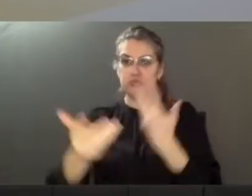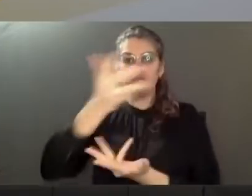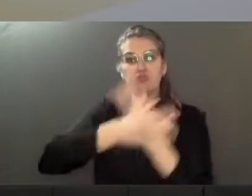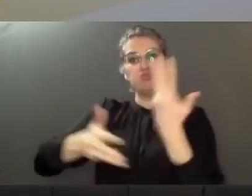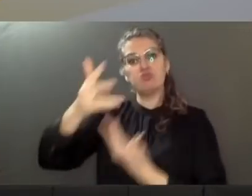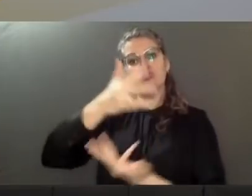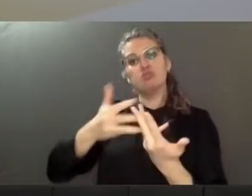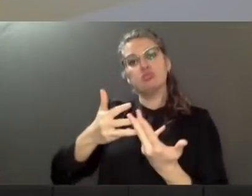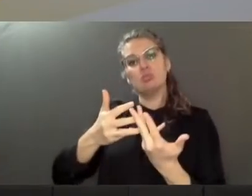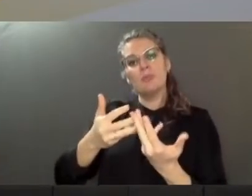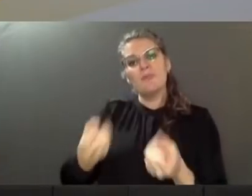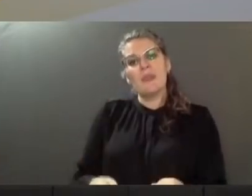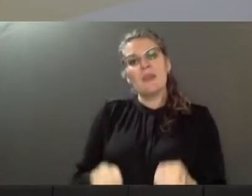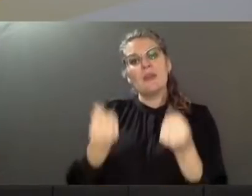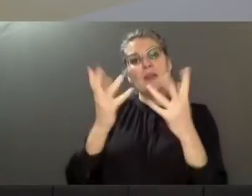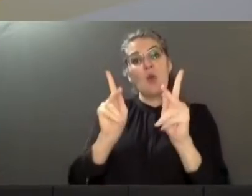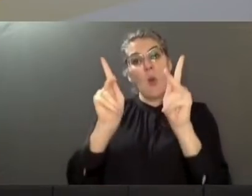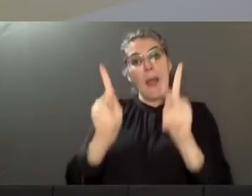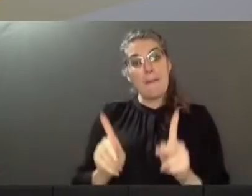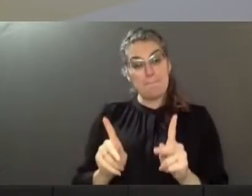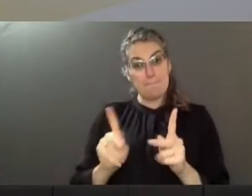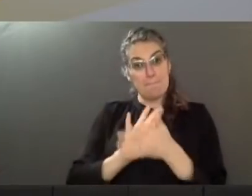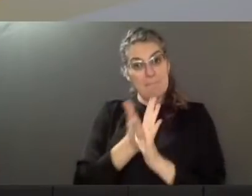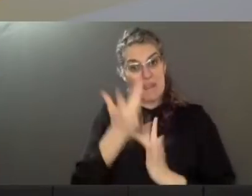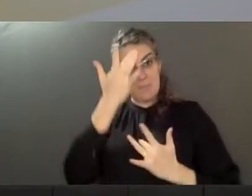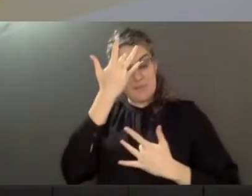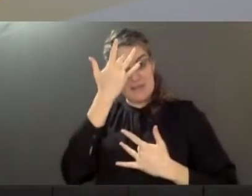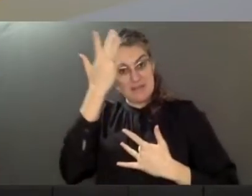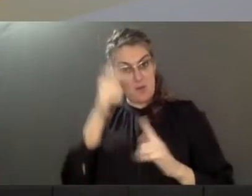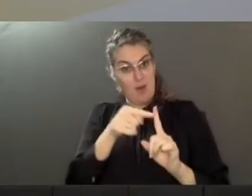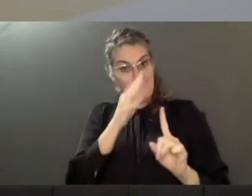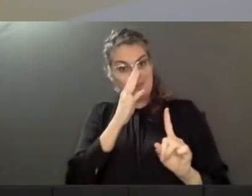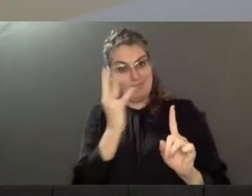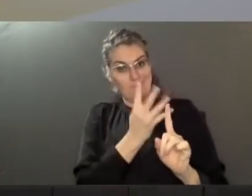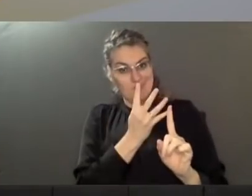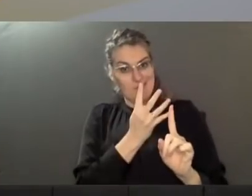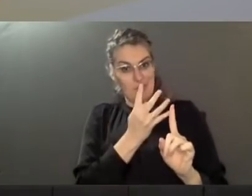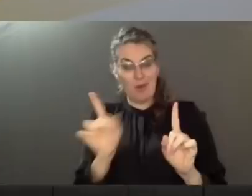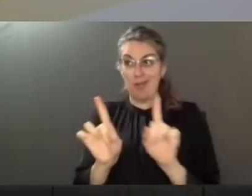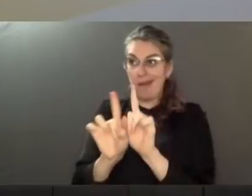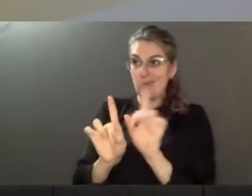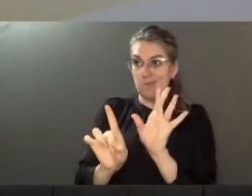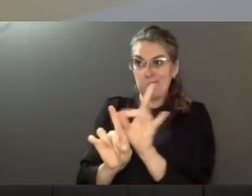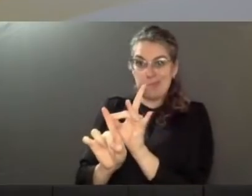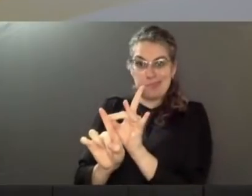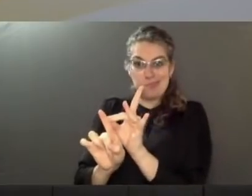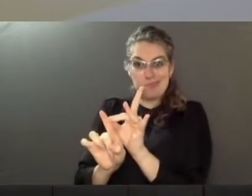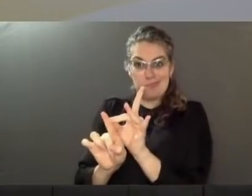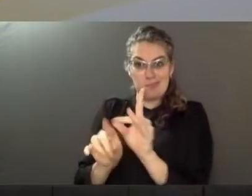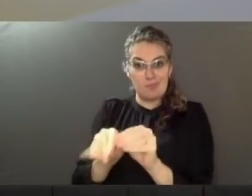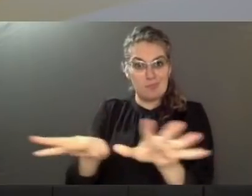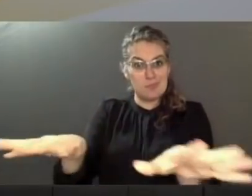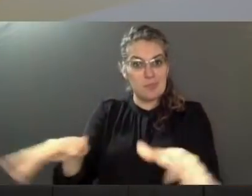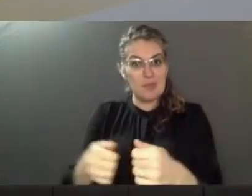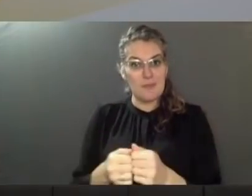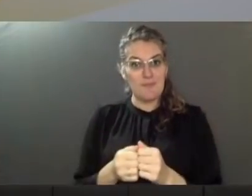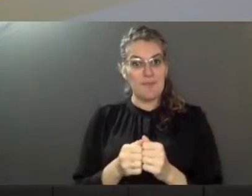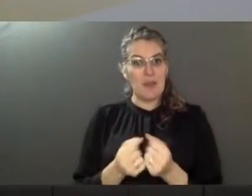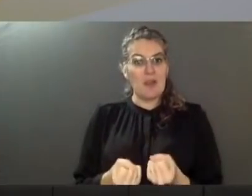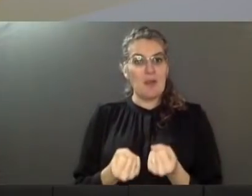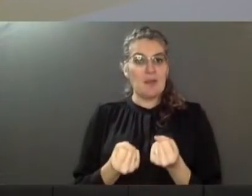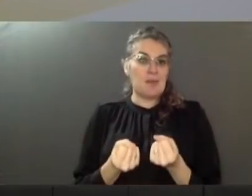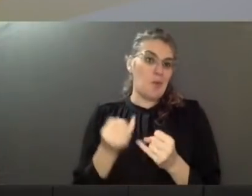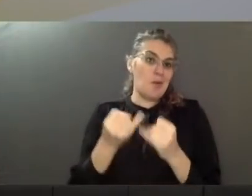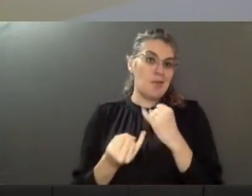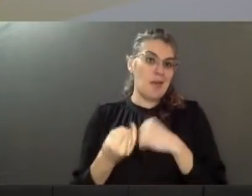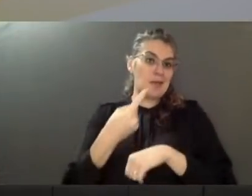cases we've had because of that, whether it's any of the cases that you've told us about or that we've heard about in the last couple of days. And